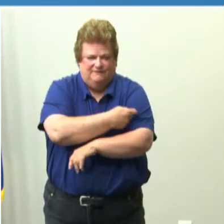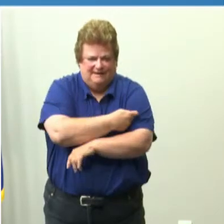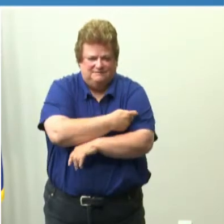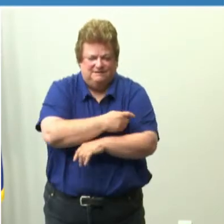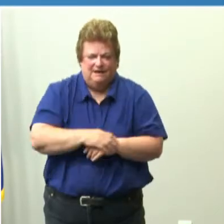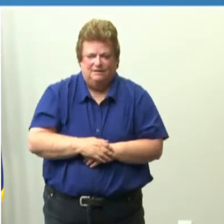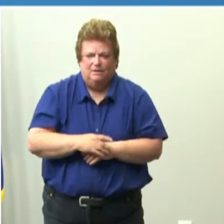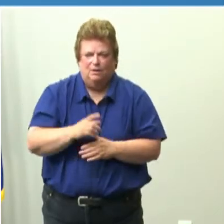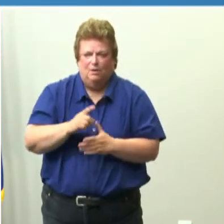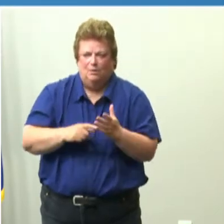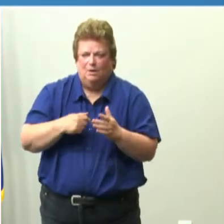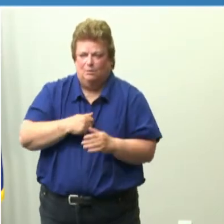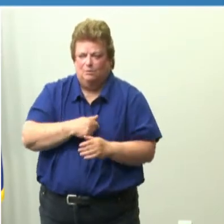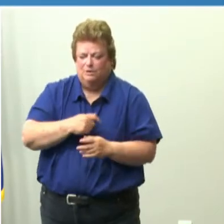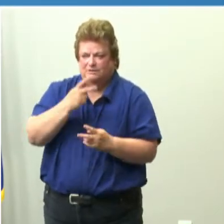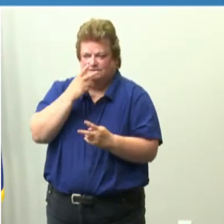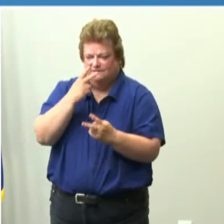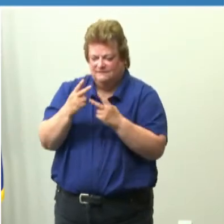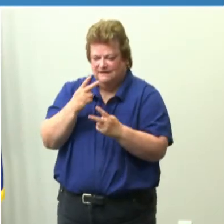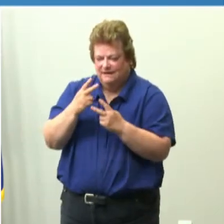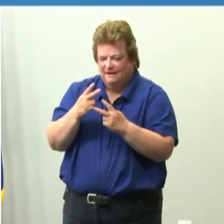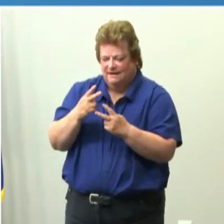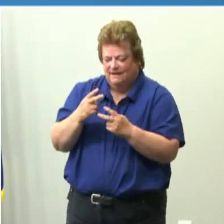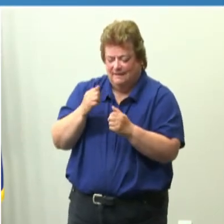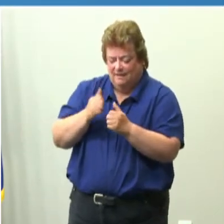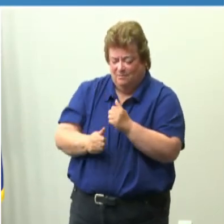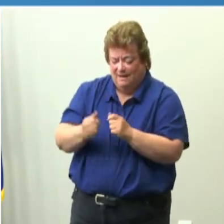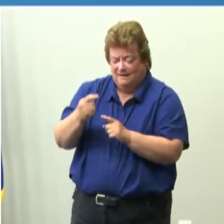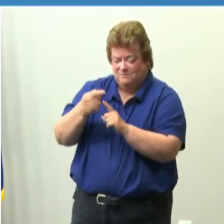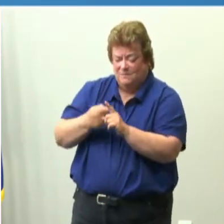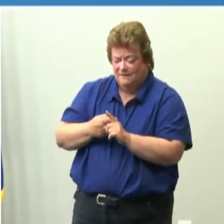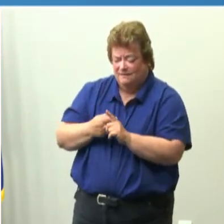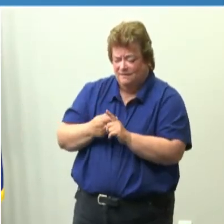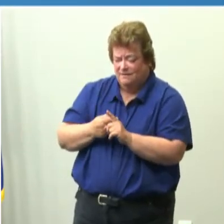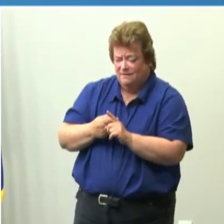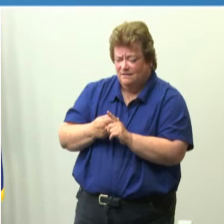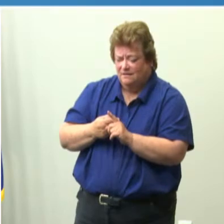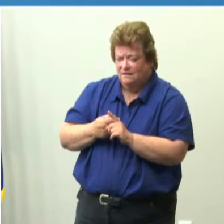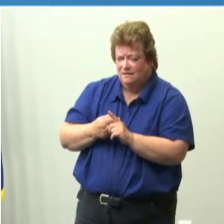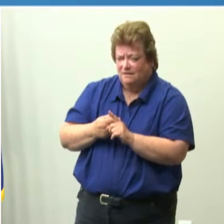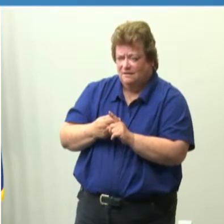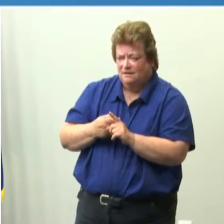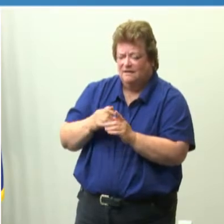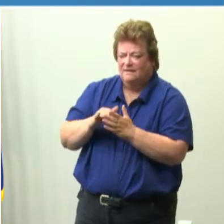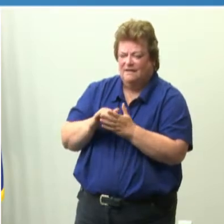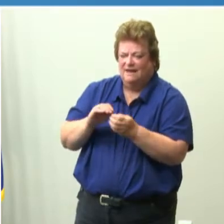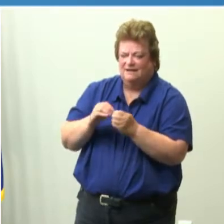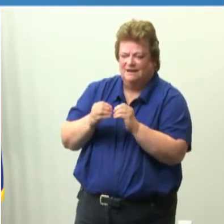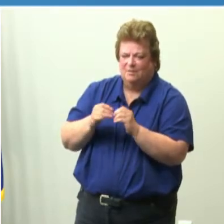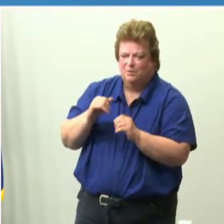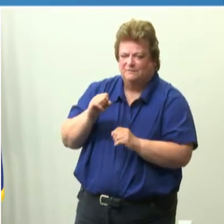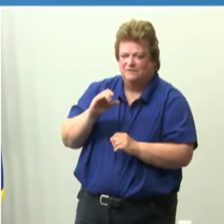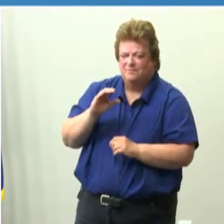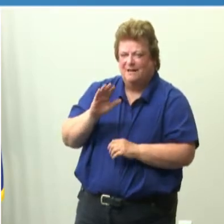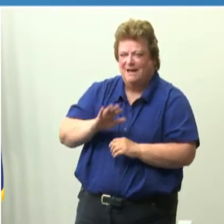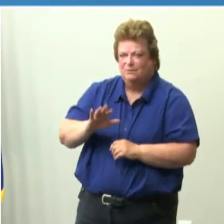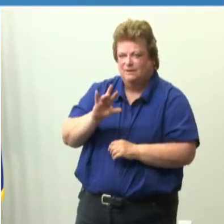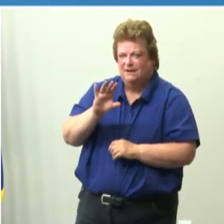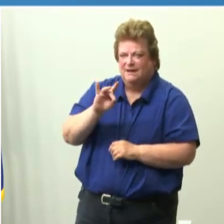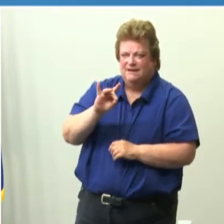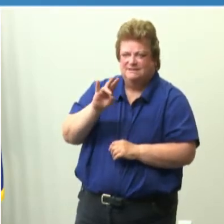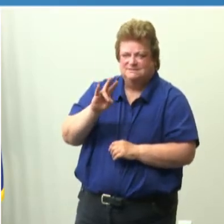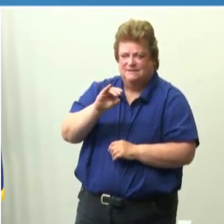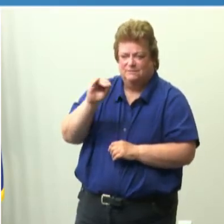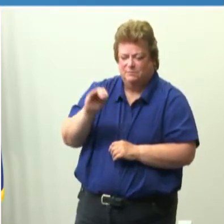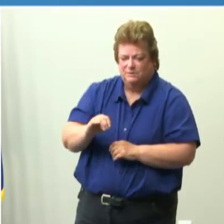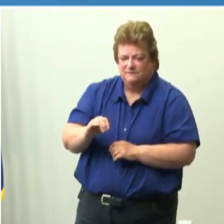just the last month, that's an important point, and the last month that that number is about 87%. But